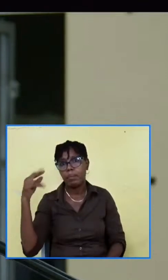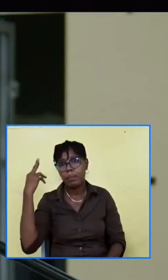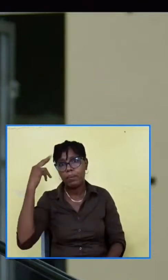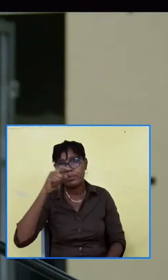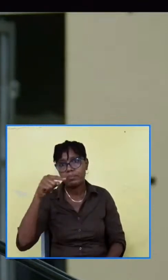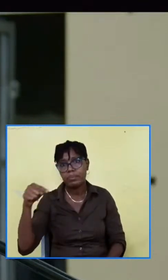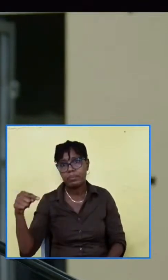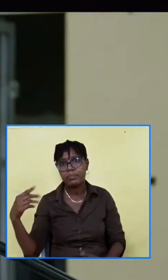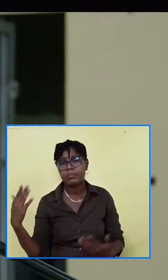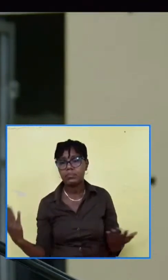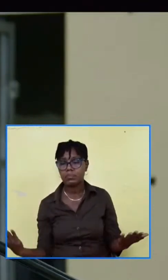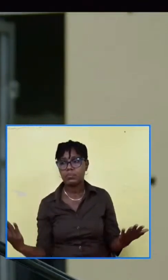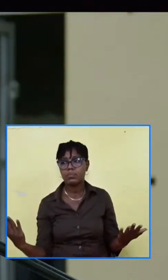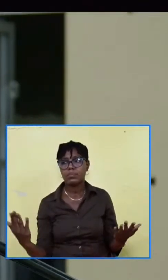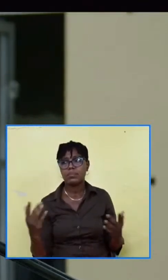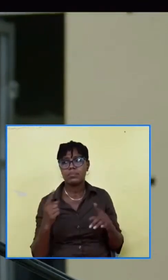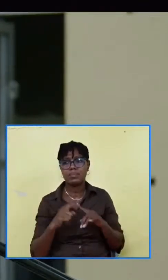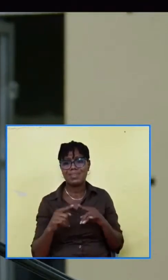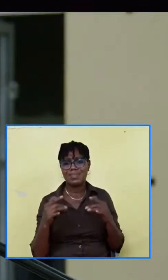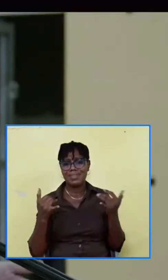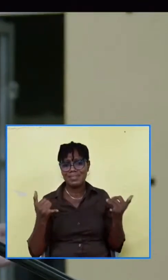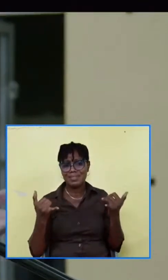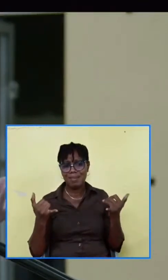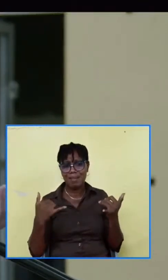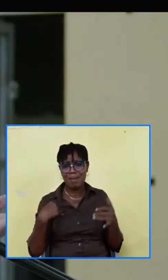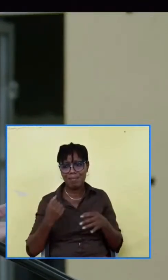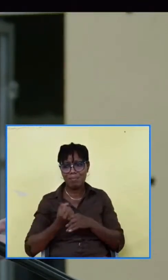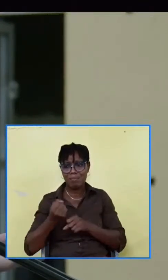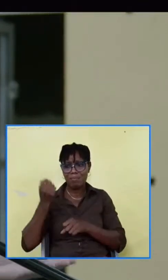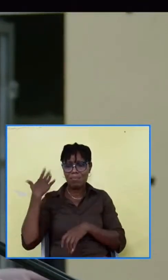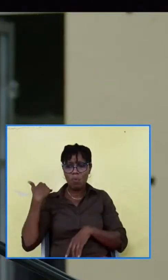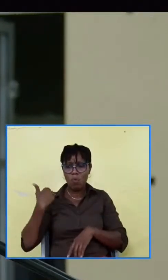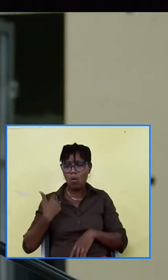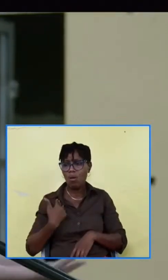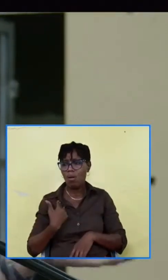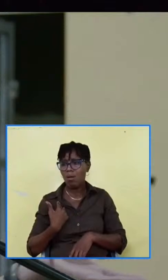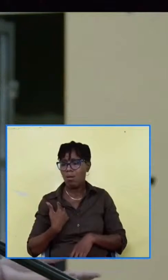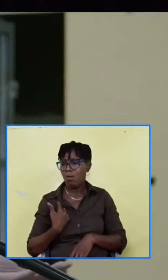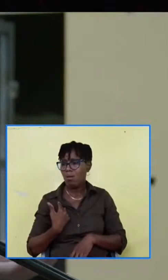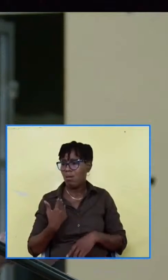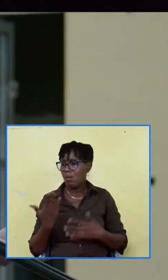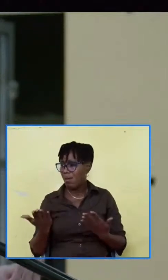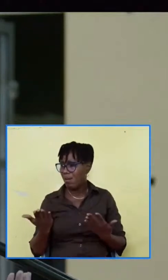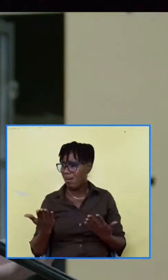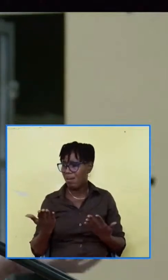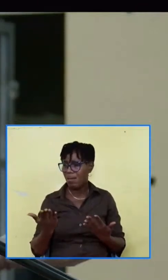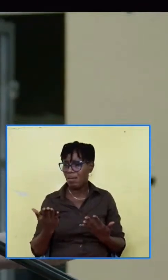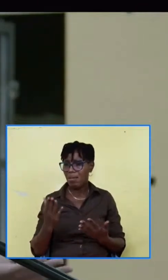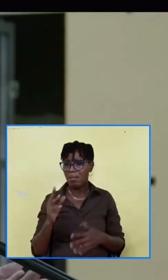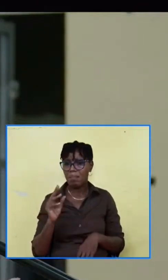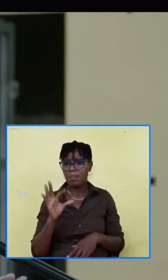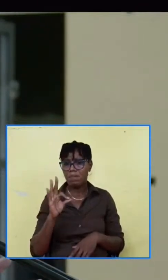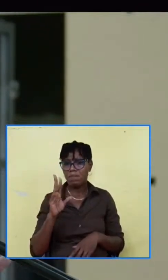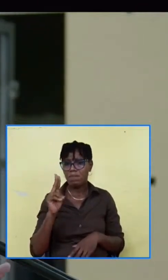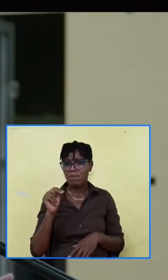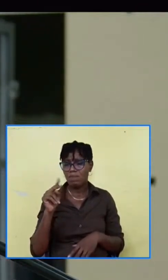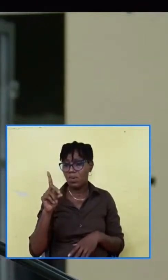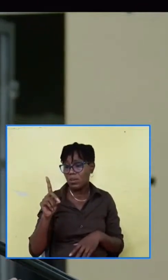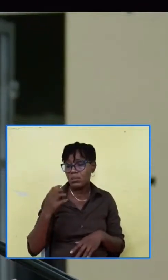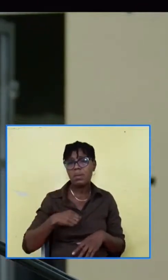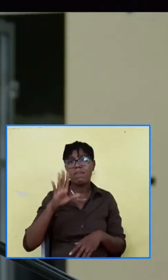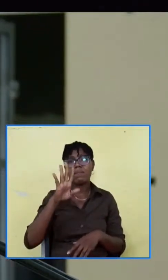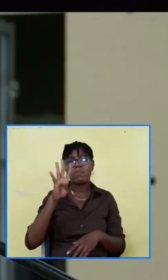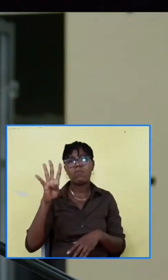We have situations where the fund in the past has been, it should be at, what was it,